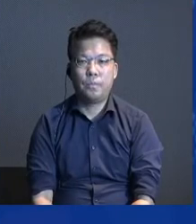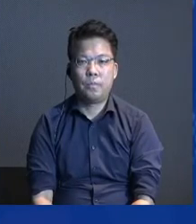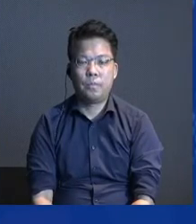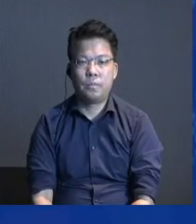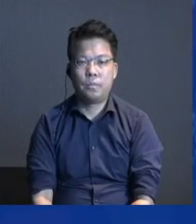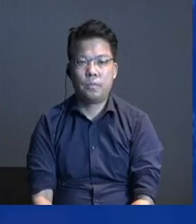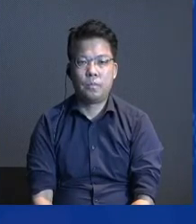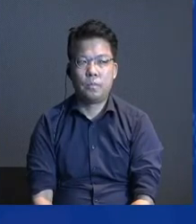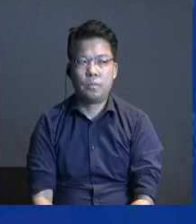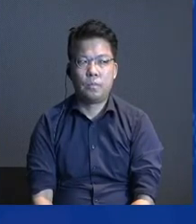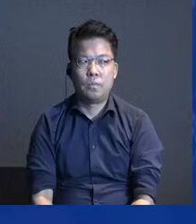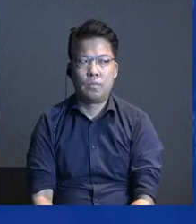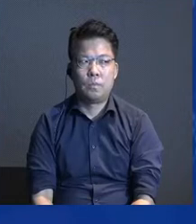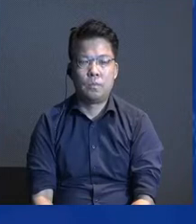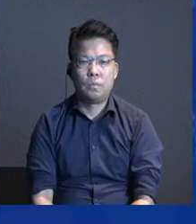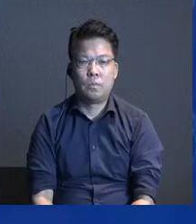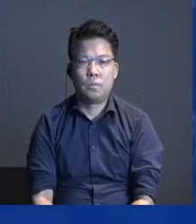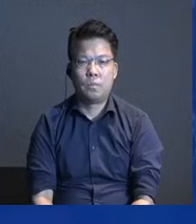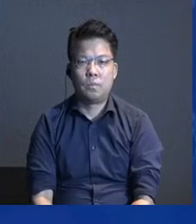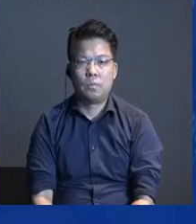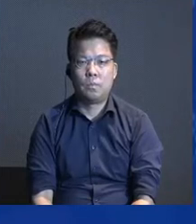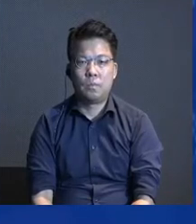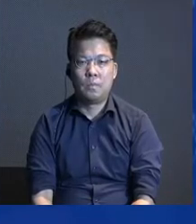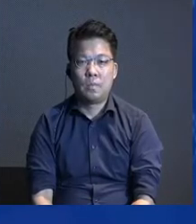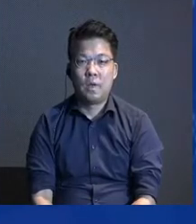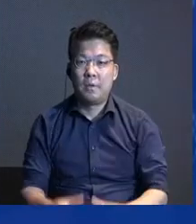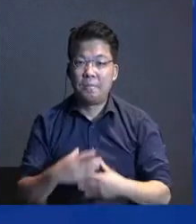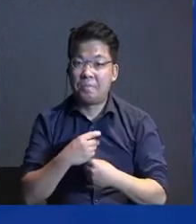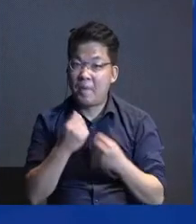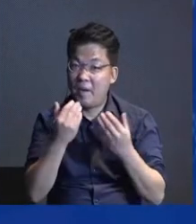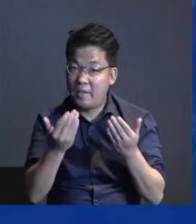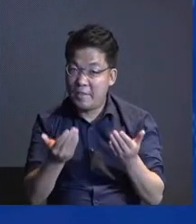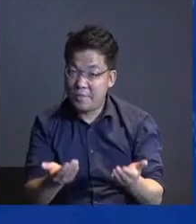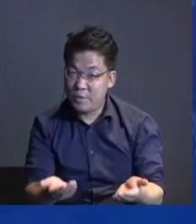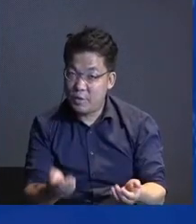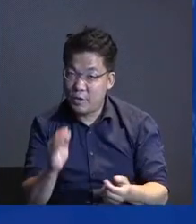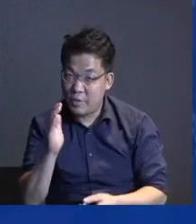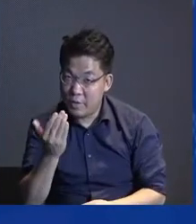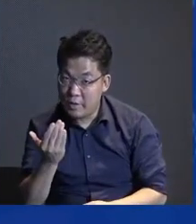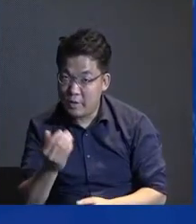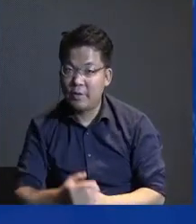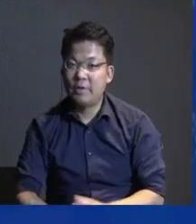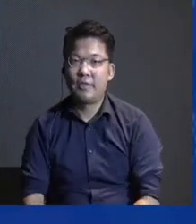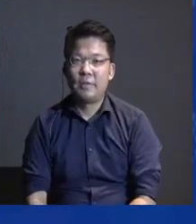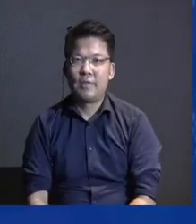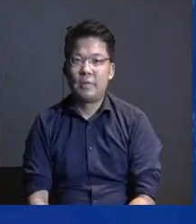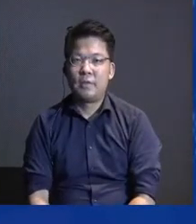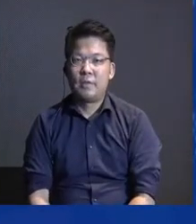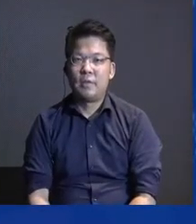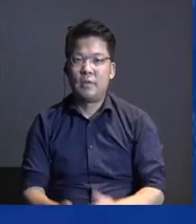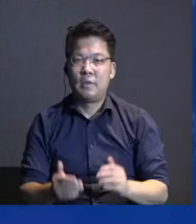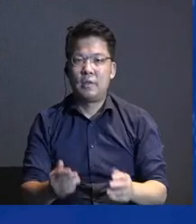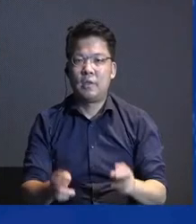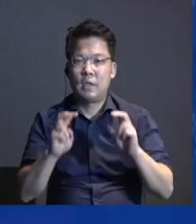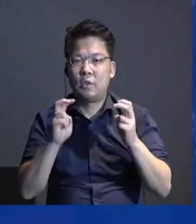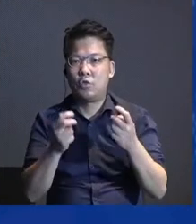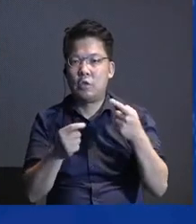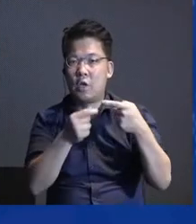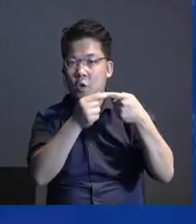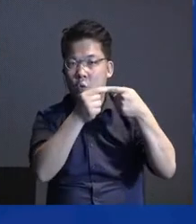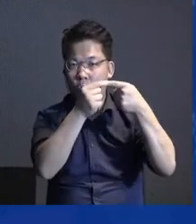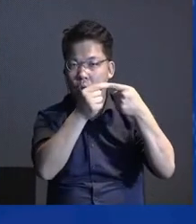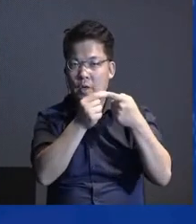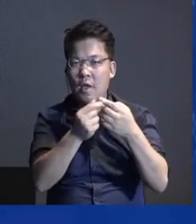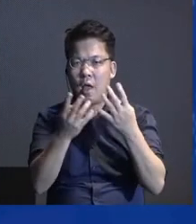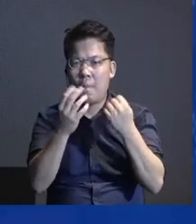Yes, well, I hope that the break time was enough for us to digest what we learned at the first session. And now we're going to move on